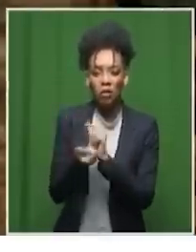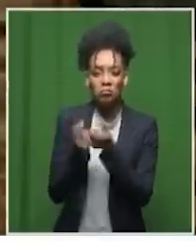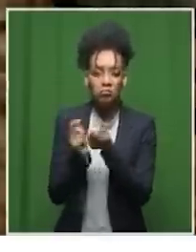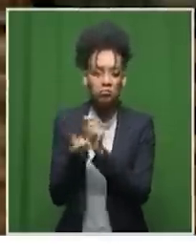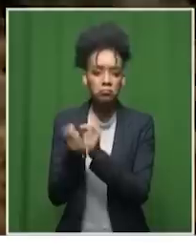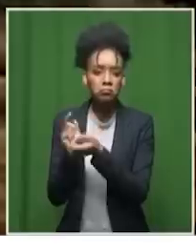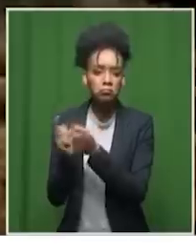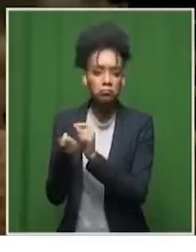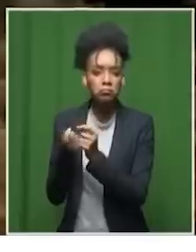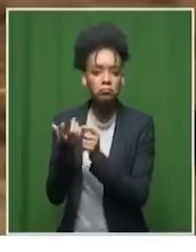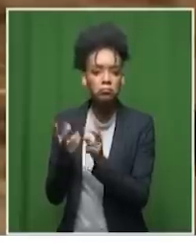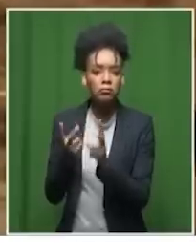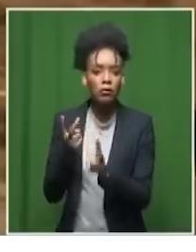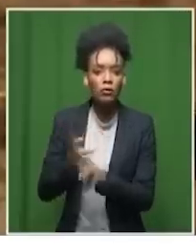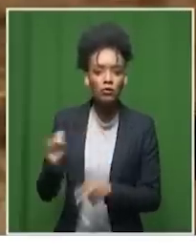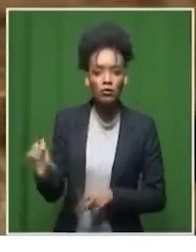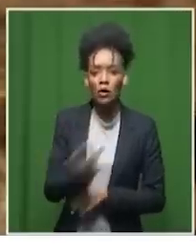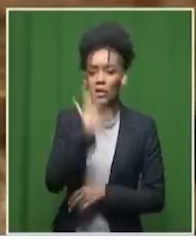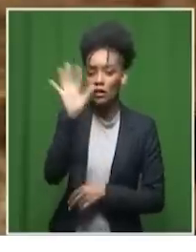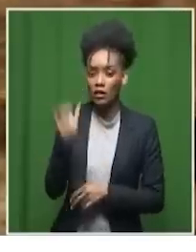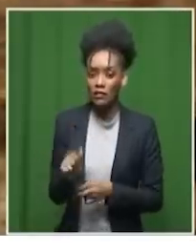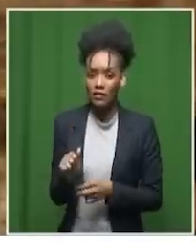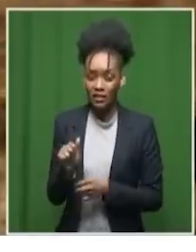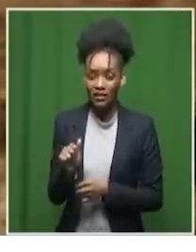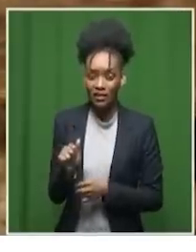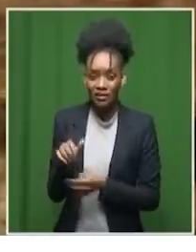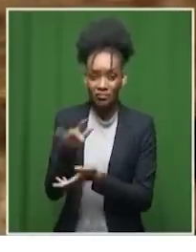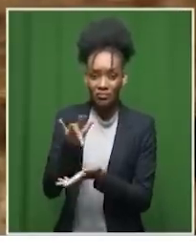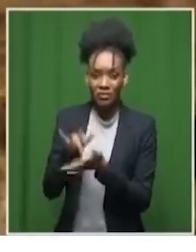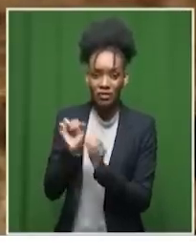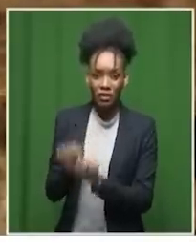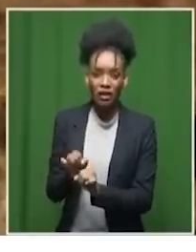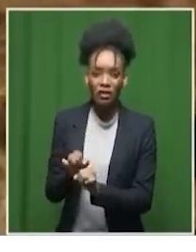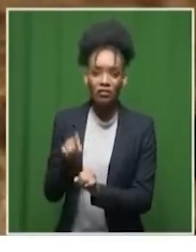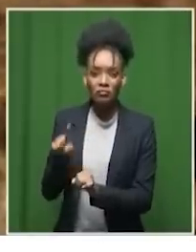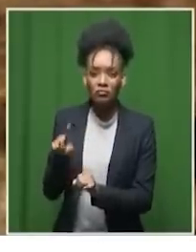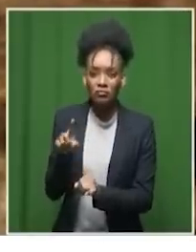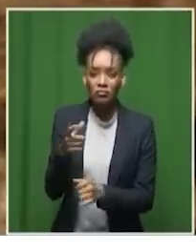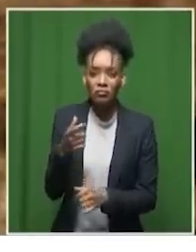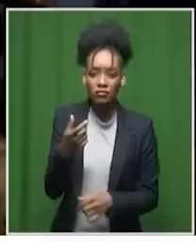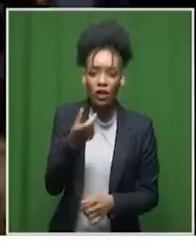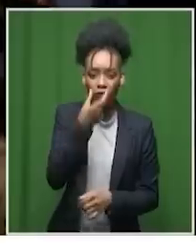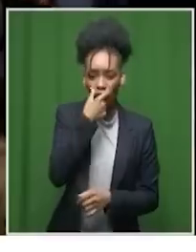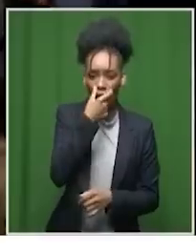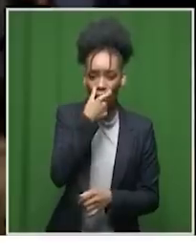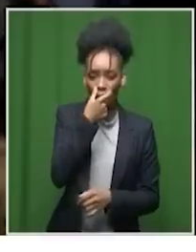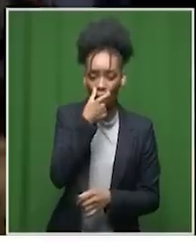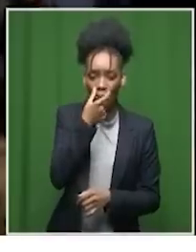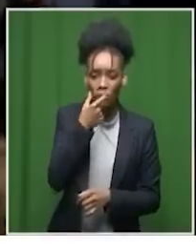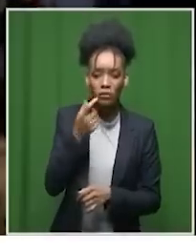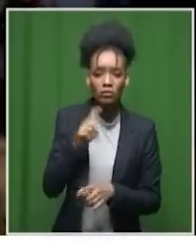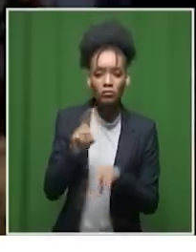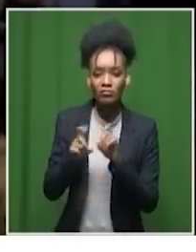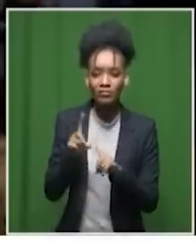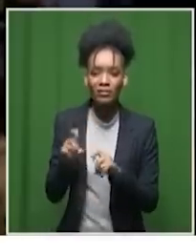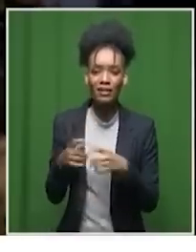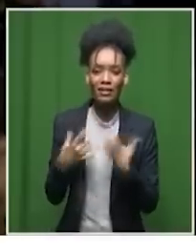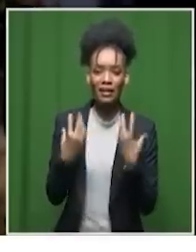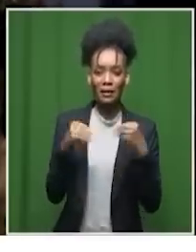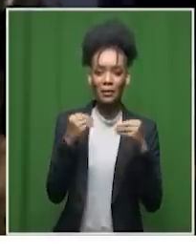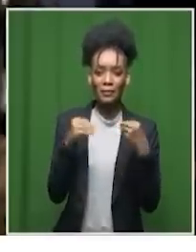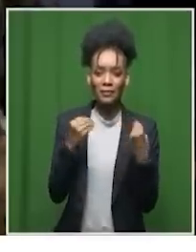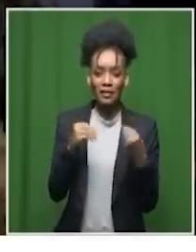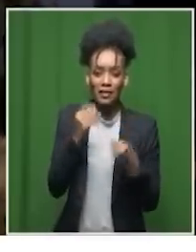the South African posts overall, Ramaphosa has been questioned, and Thomashausen quotes businessman